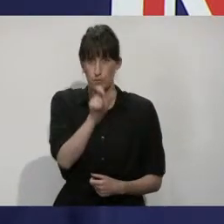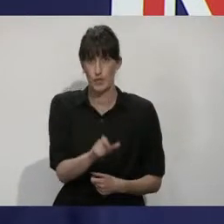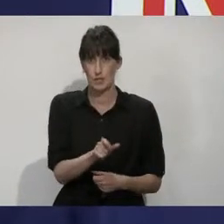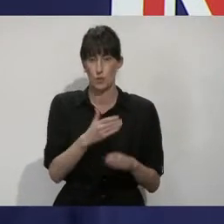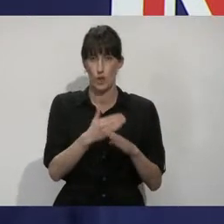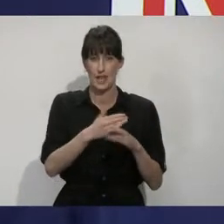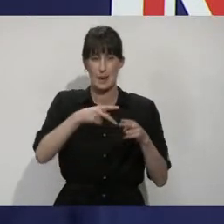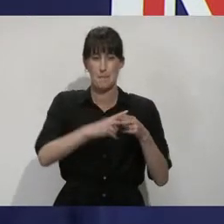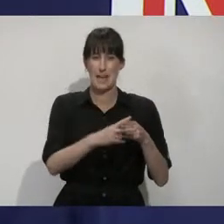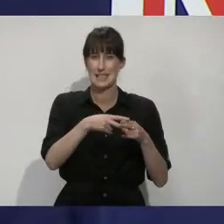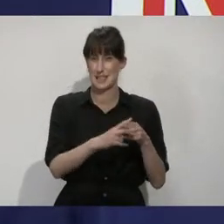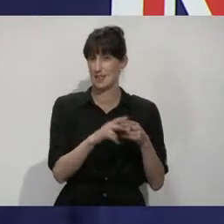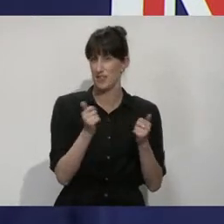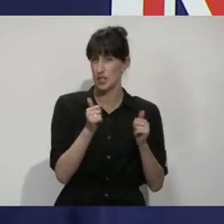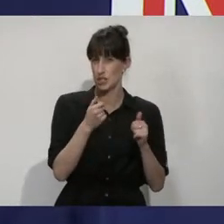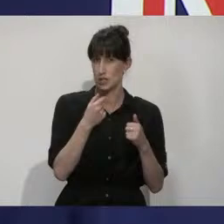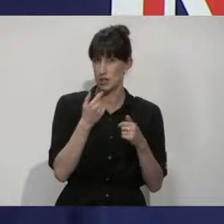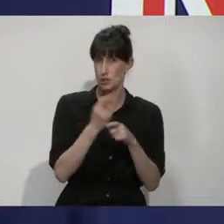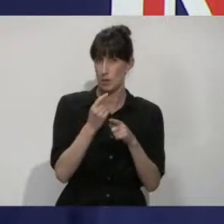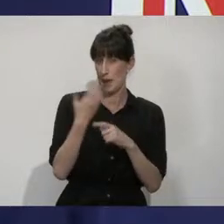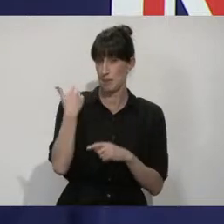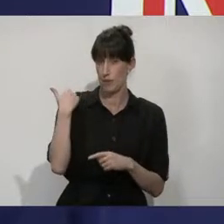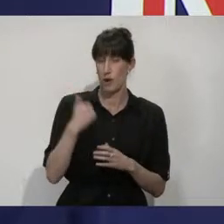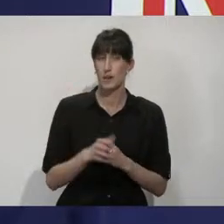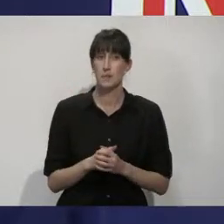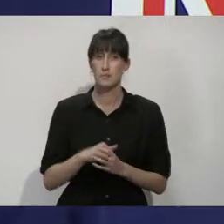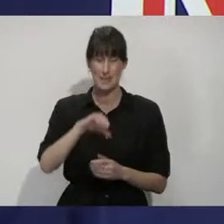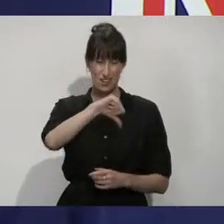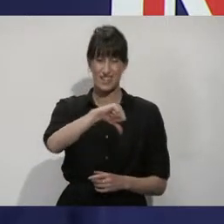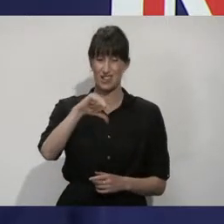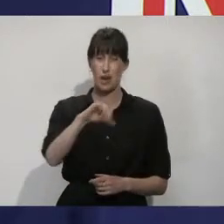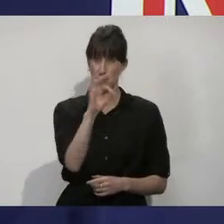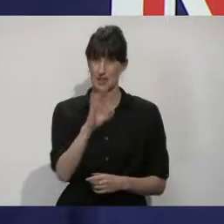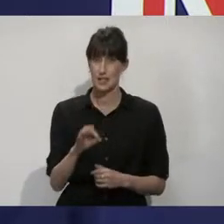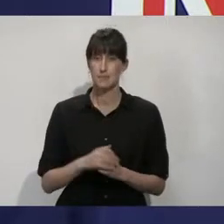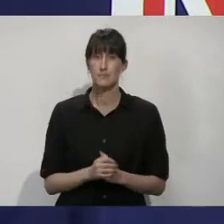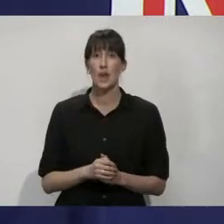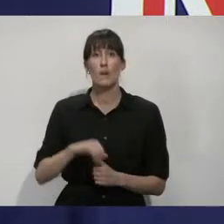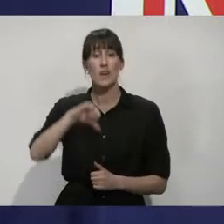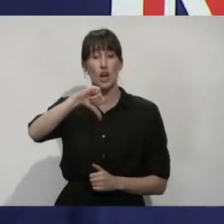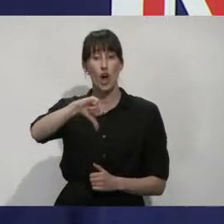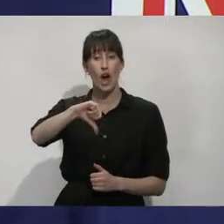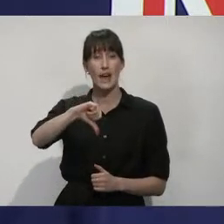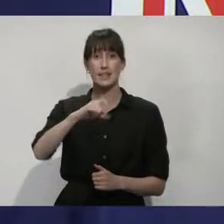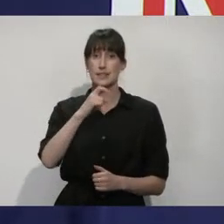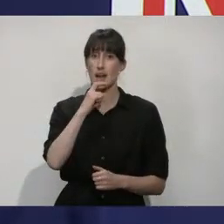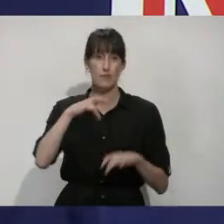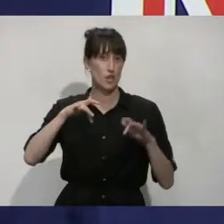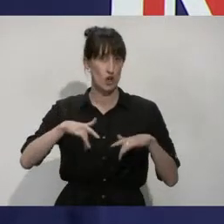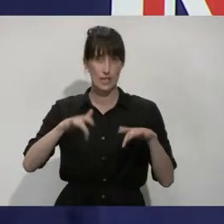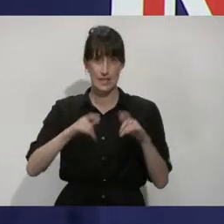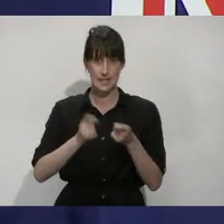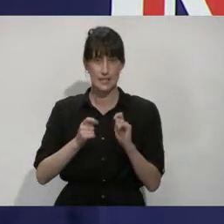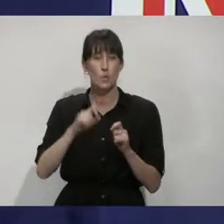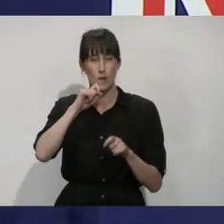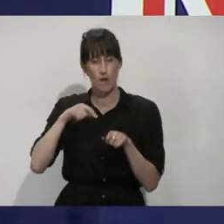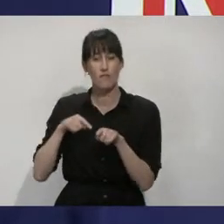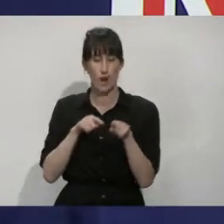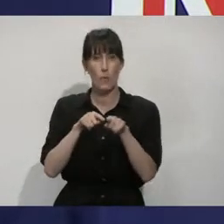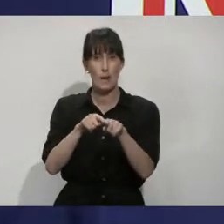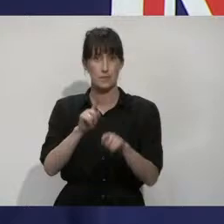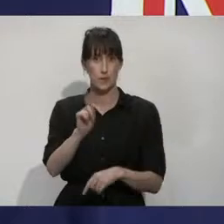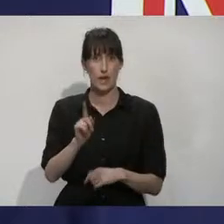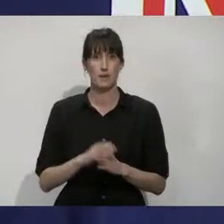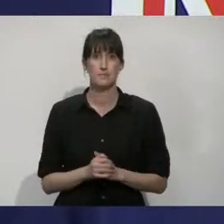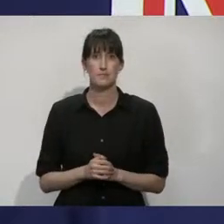That's over 99% as well. The 9 remaining staff who have yet to be tested are being followed up to date. All staff working at